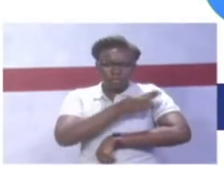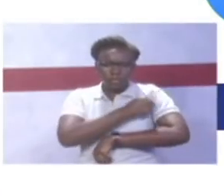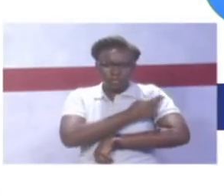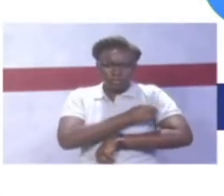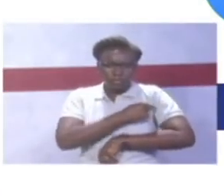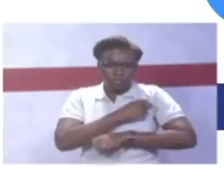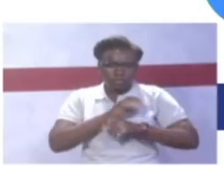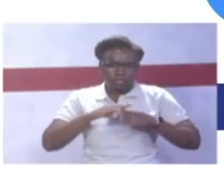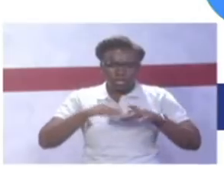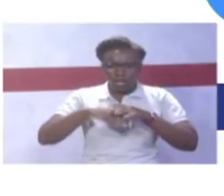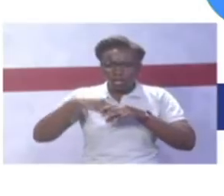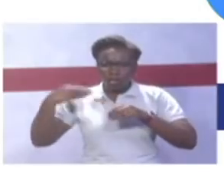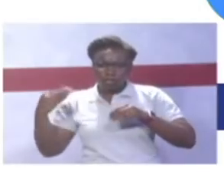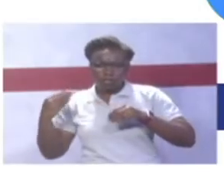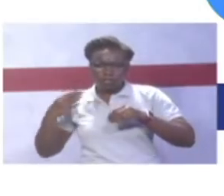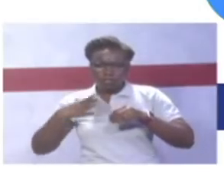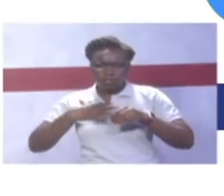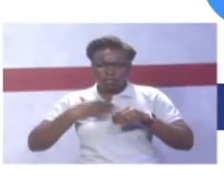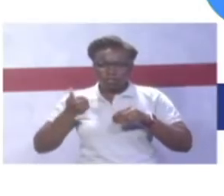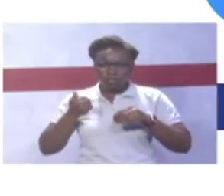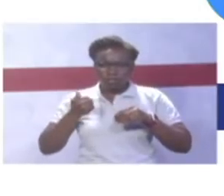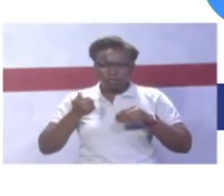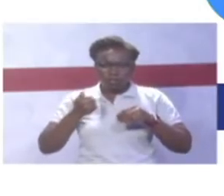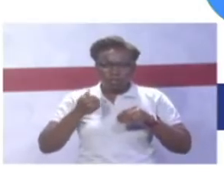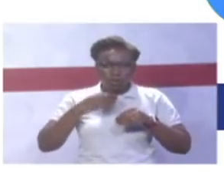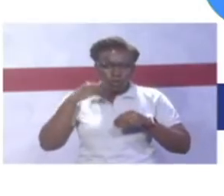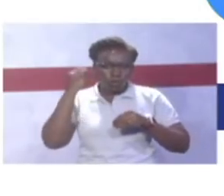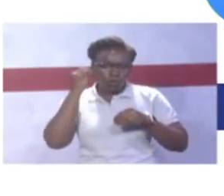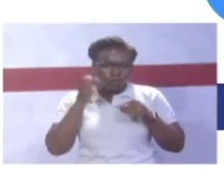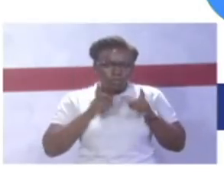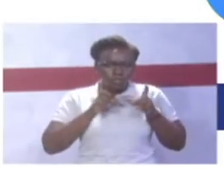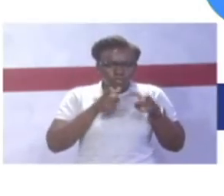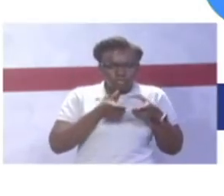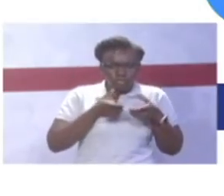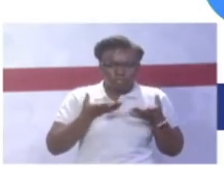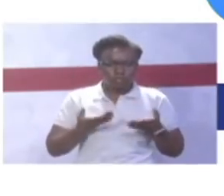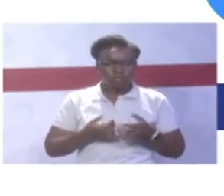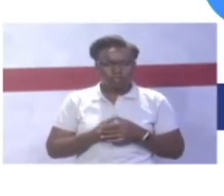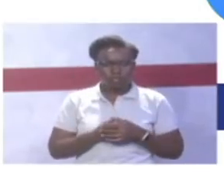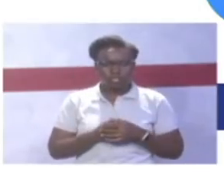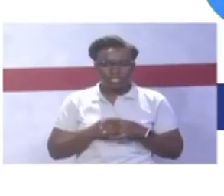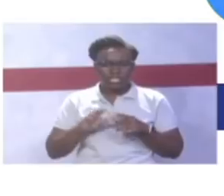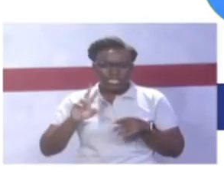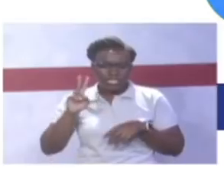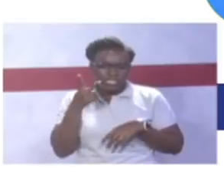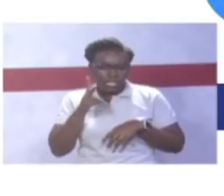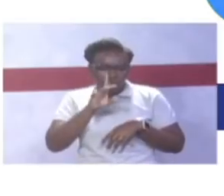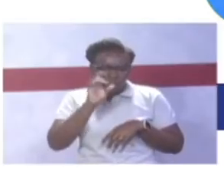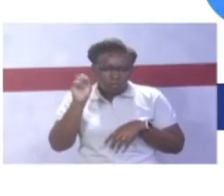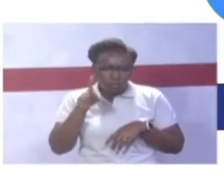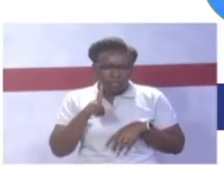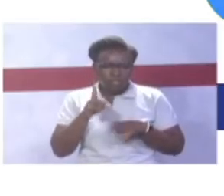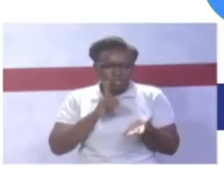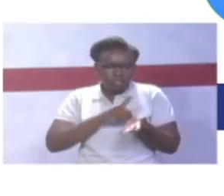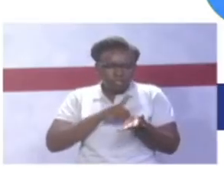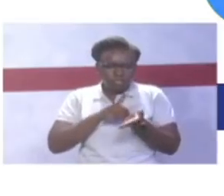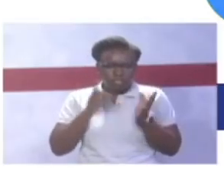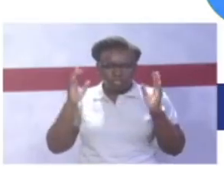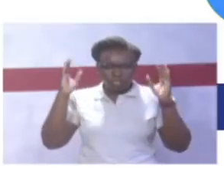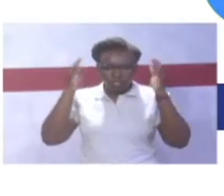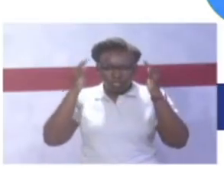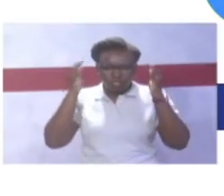quarantine, things like that. As for my second question, this is for Mr. Hines. Mr.